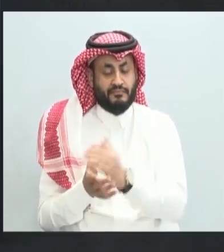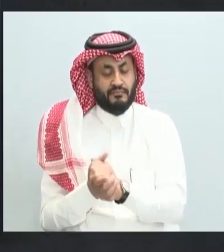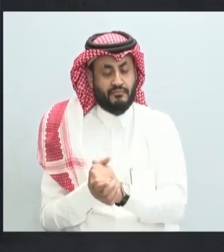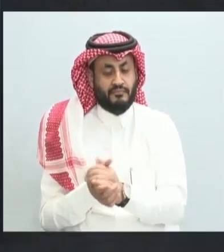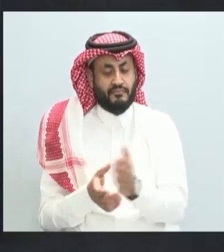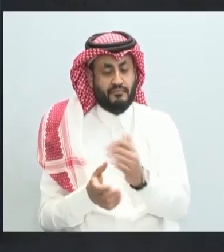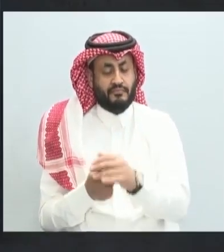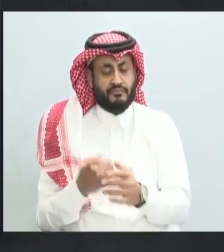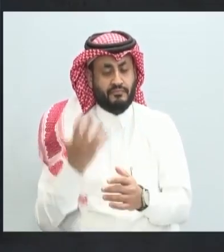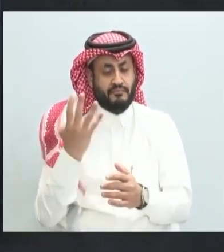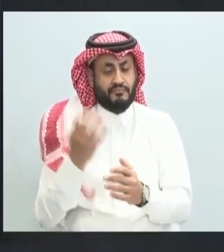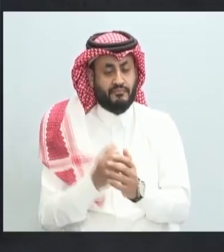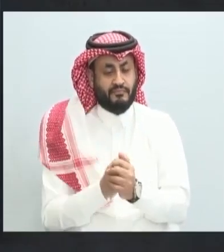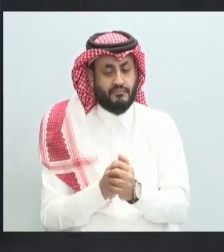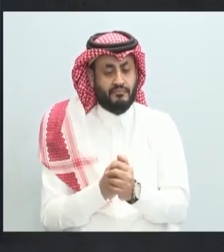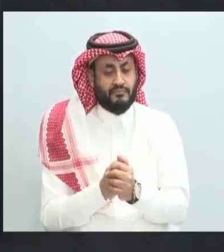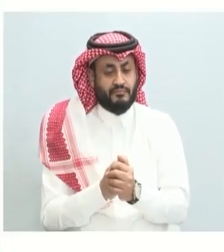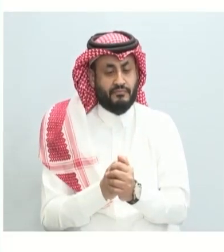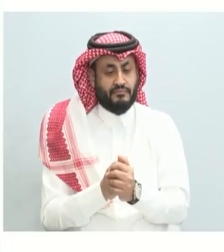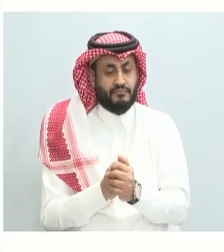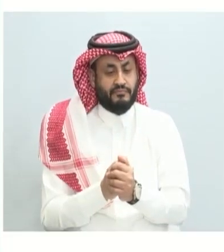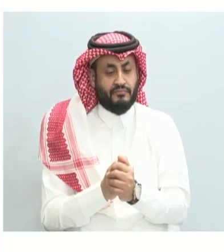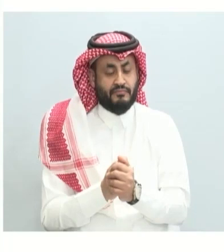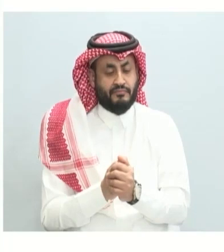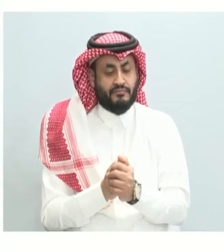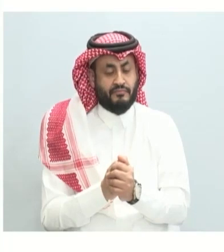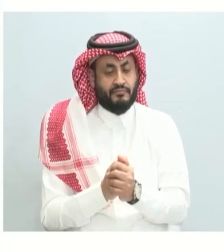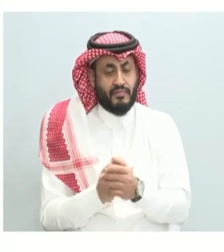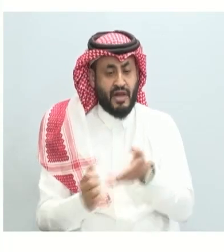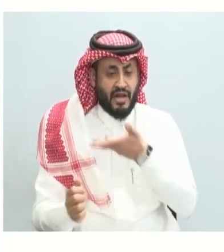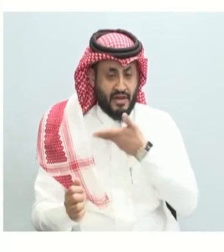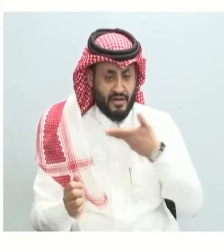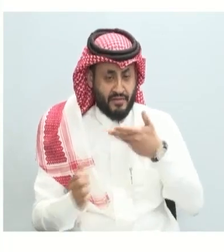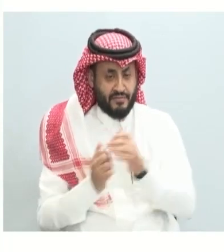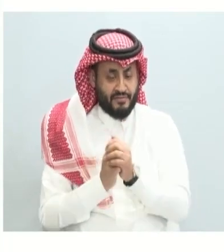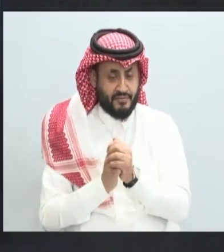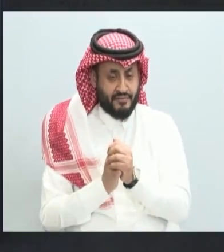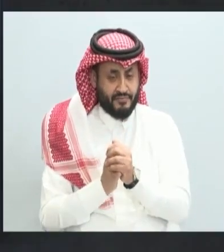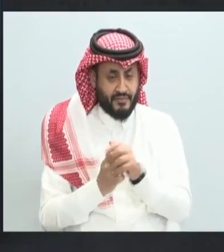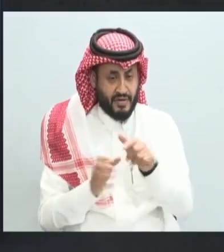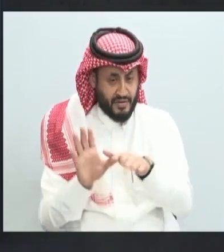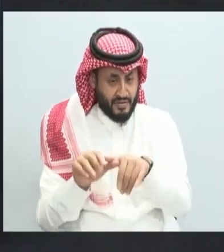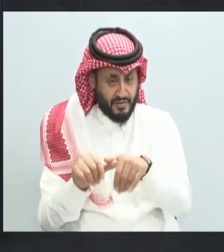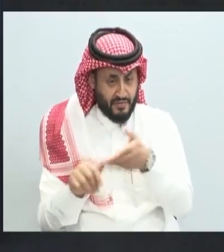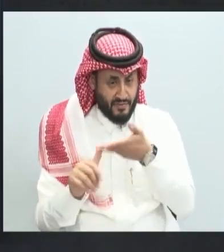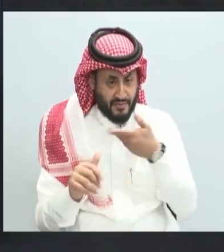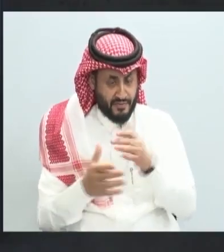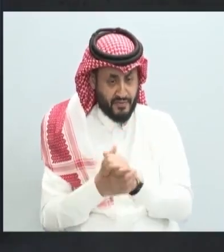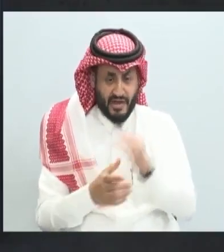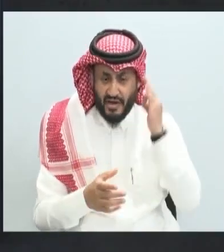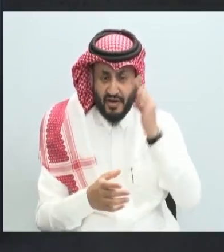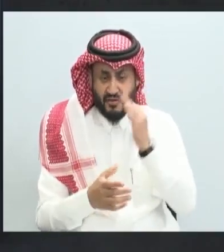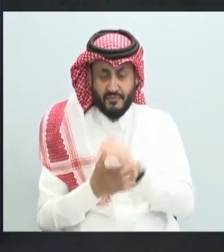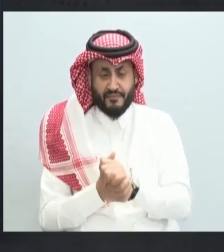What about number 4? Is Tim thirsty? In the story, did we read